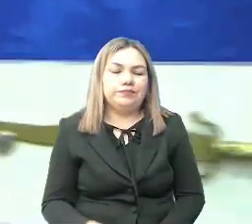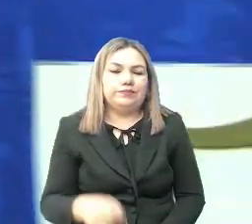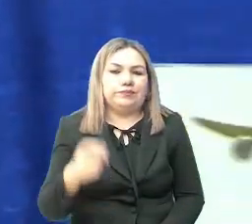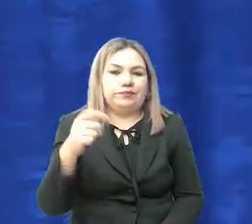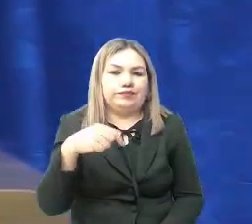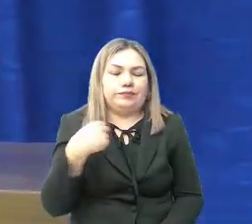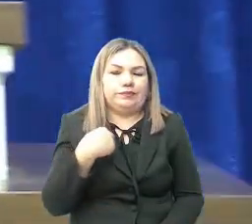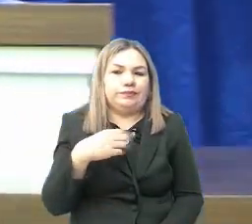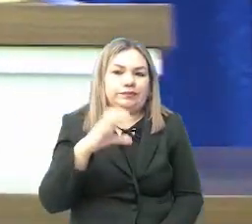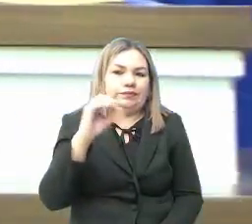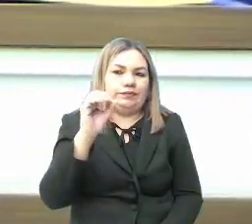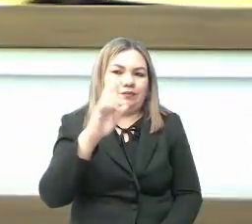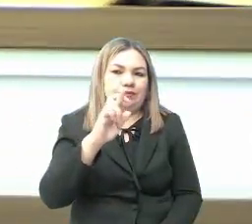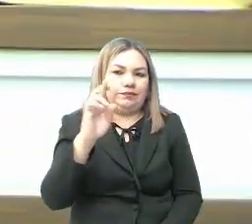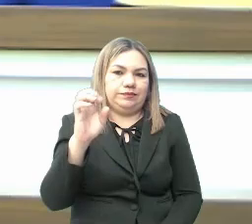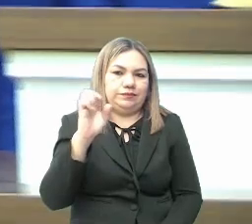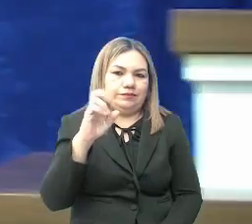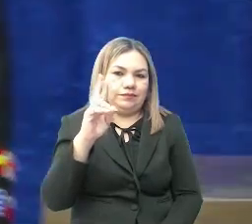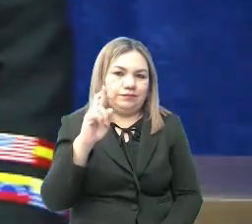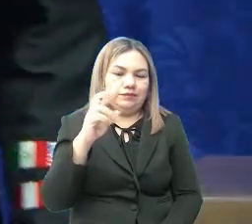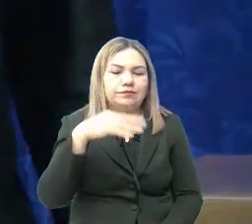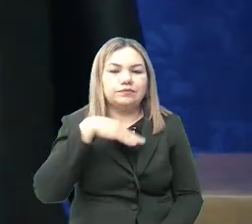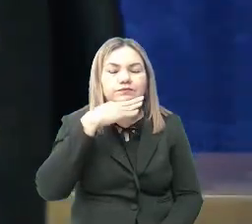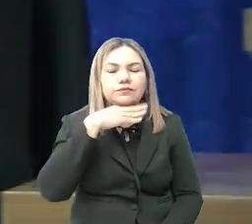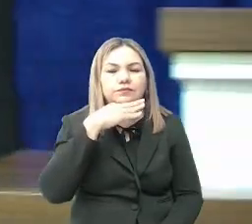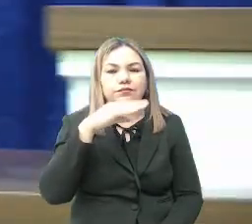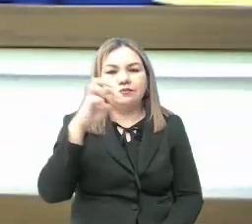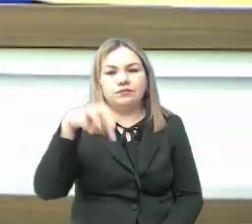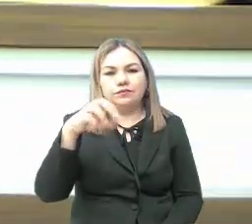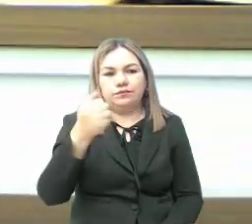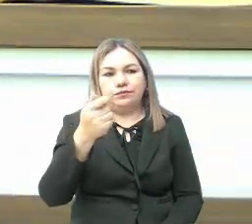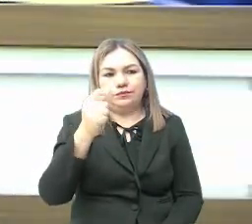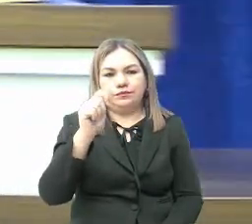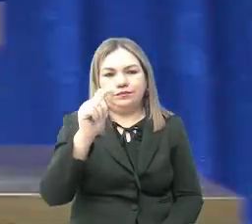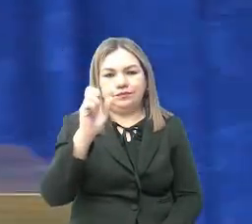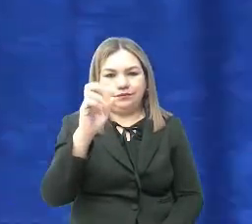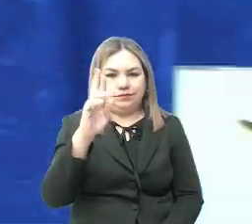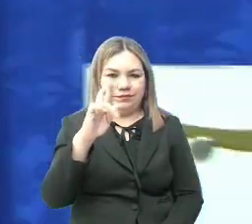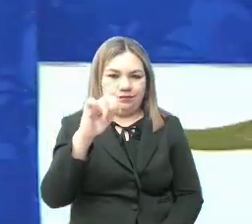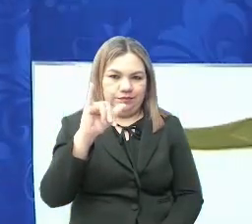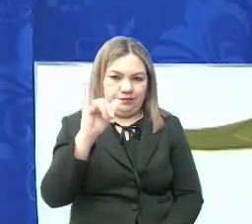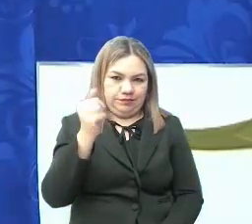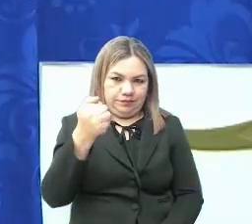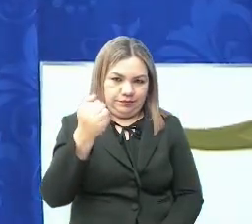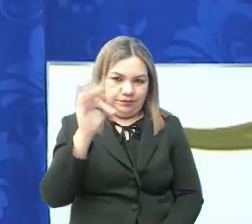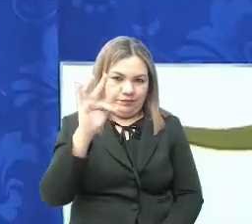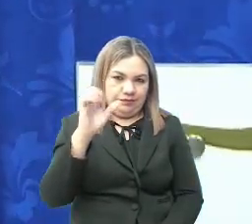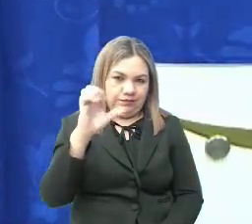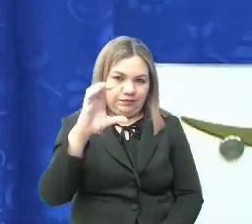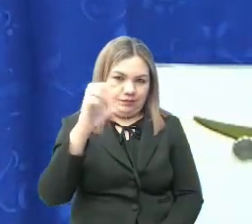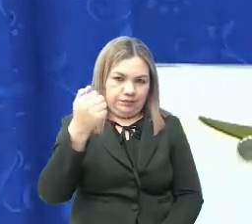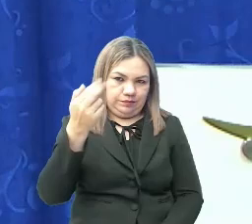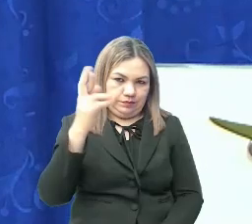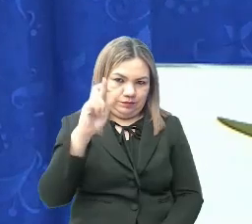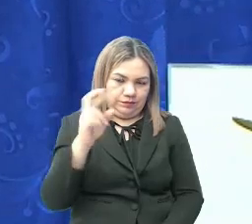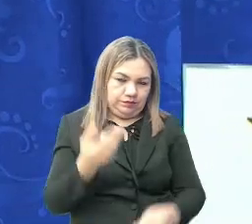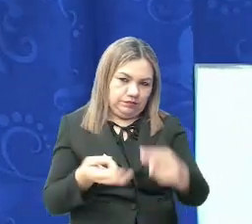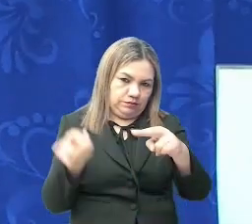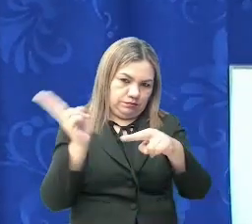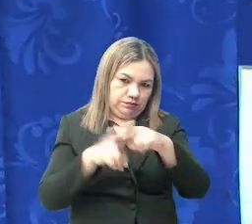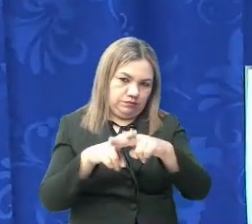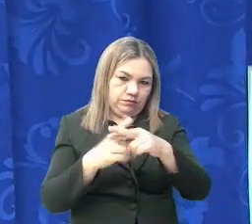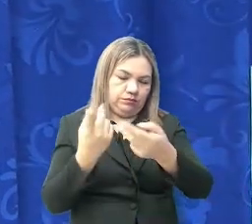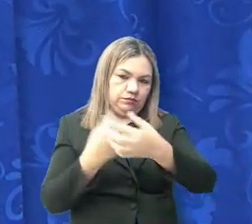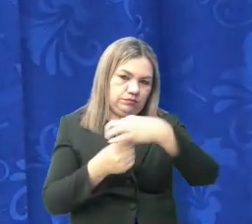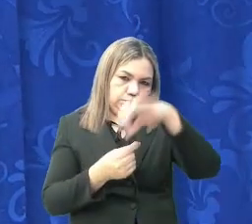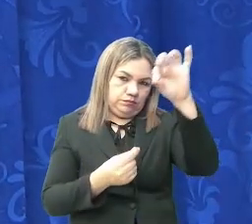Say, today many muck is going to flow and we're going to kill Eglon. We're going to kill that